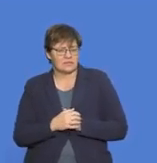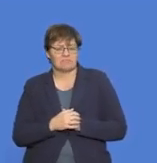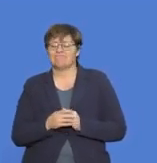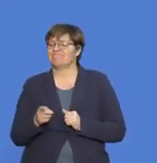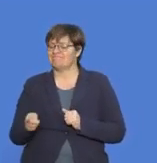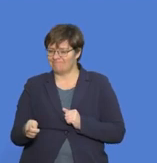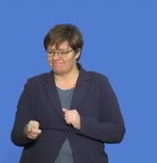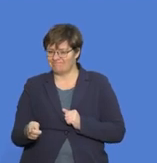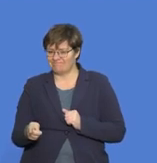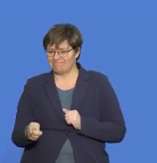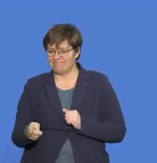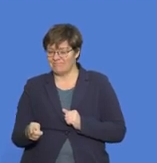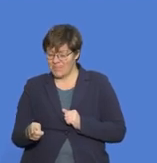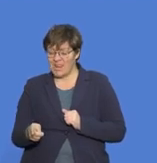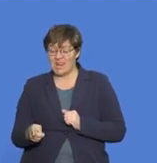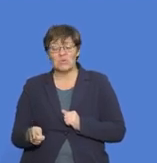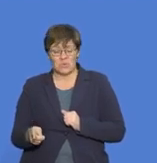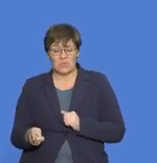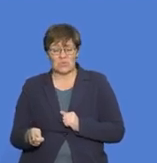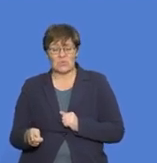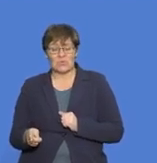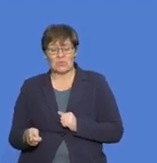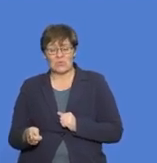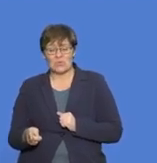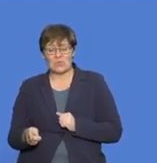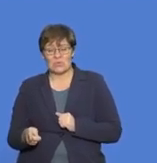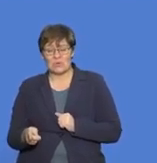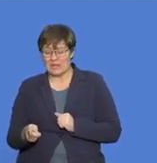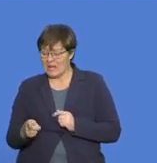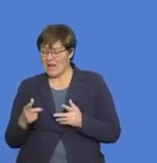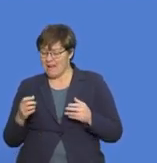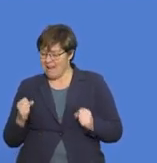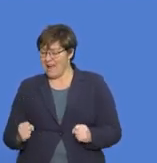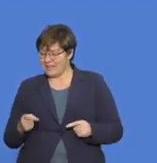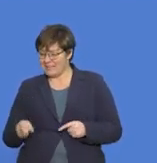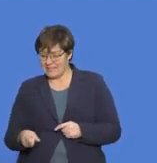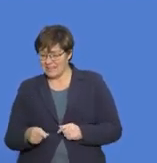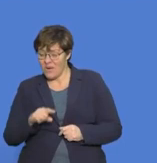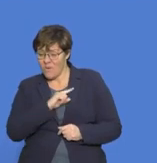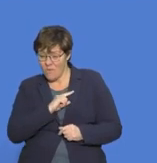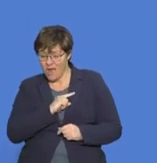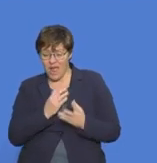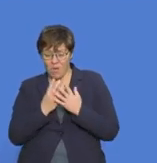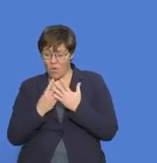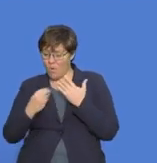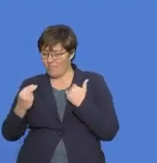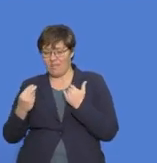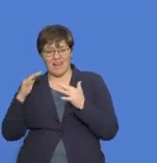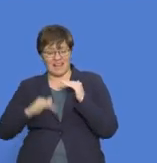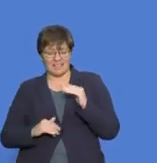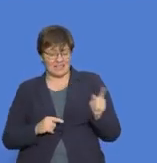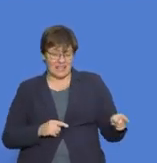It's tough. It has something that means it doesn't transpire too much, whereas species A, whoops, that's